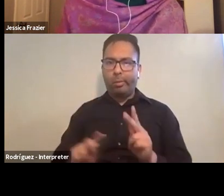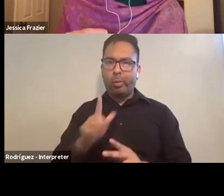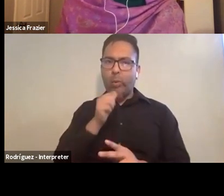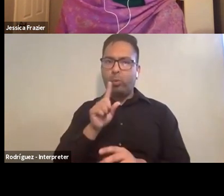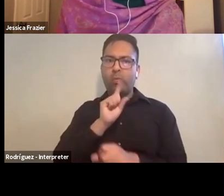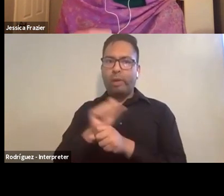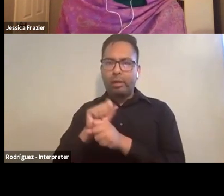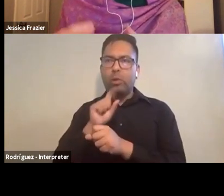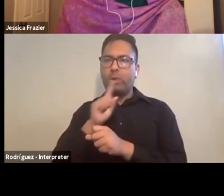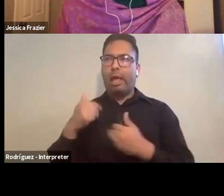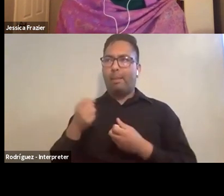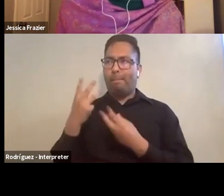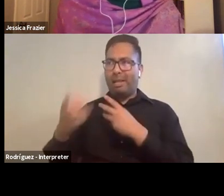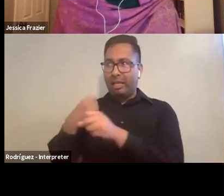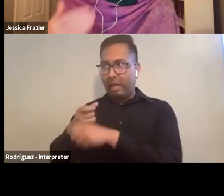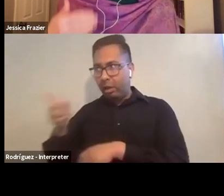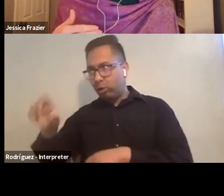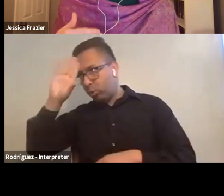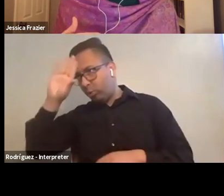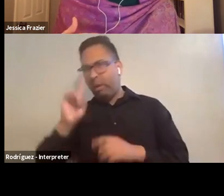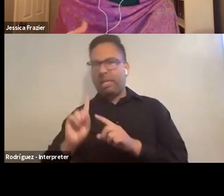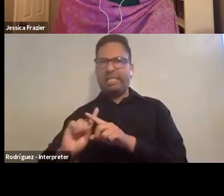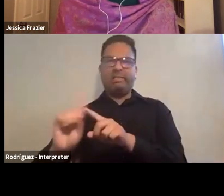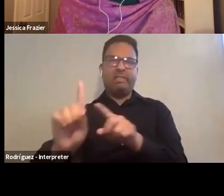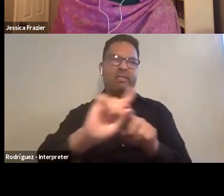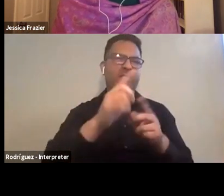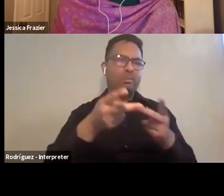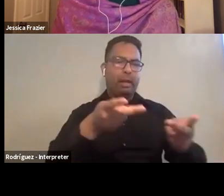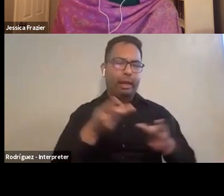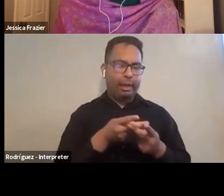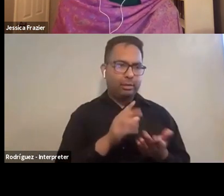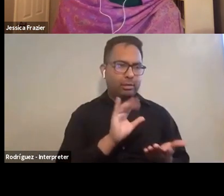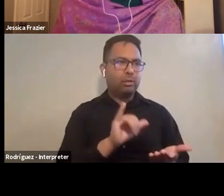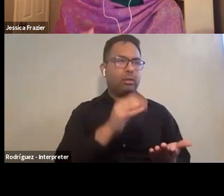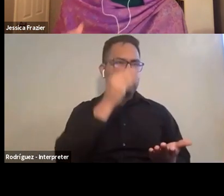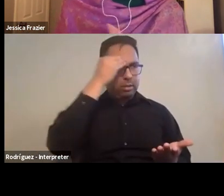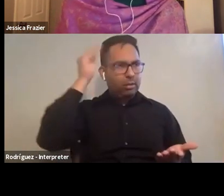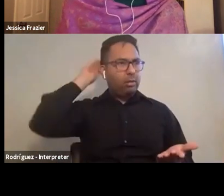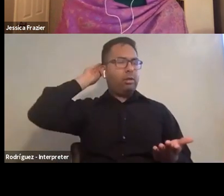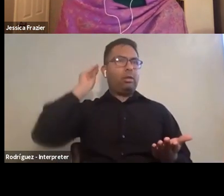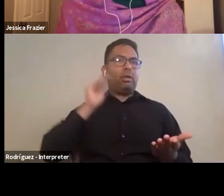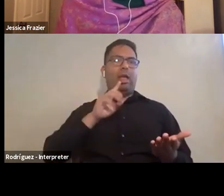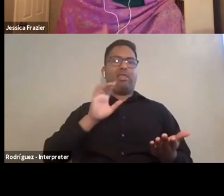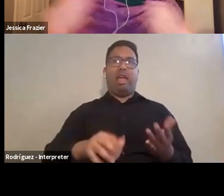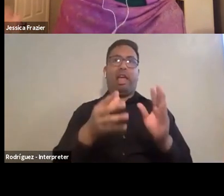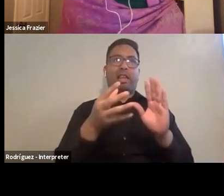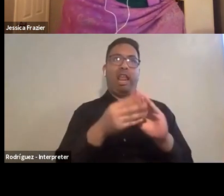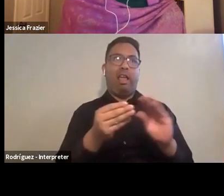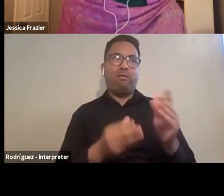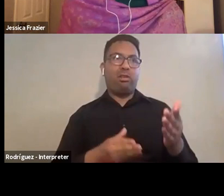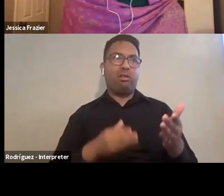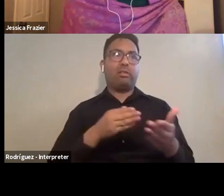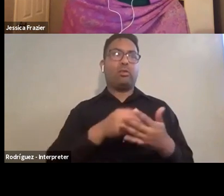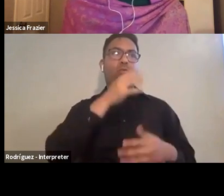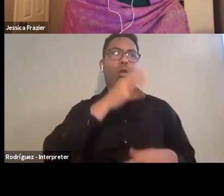spend so many years in Cuba and in these other places, and then able to kind of resist that narrative of everything in